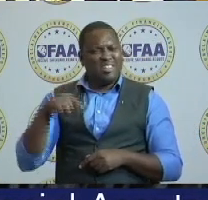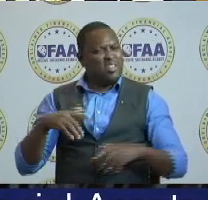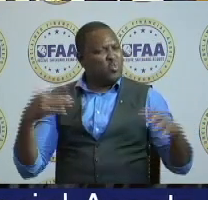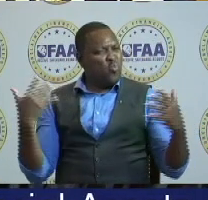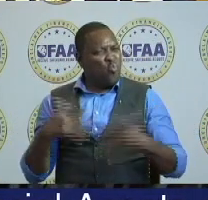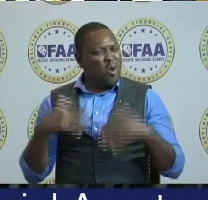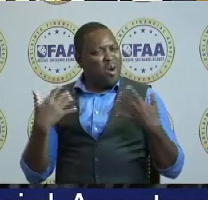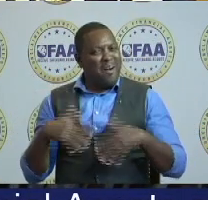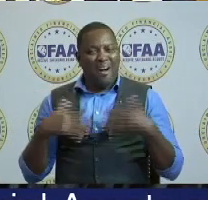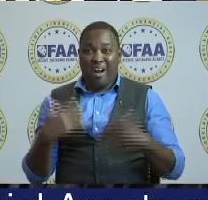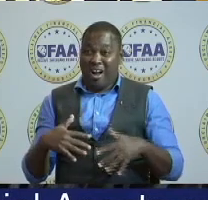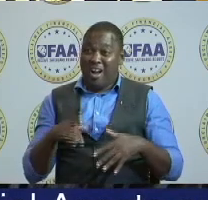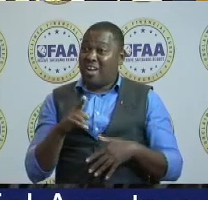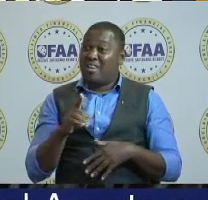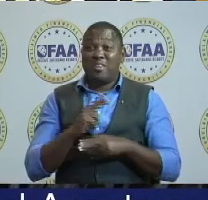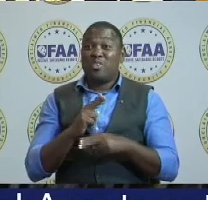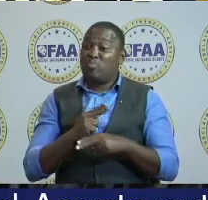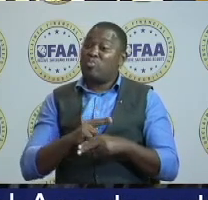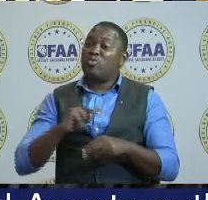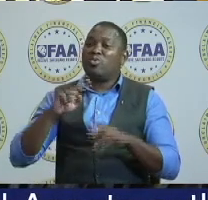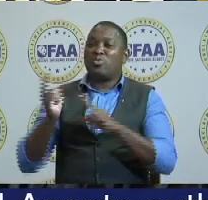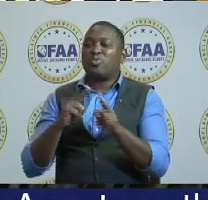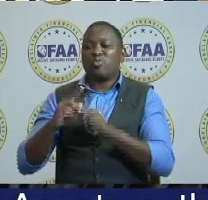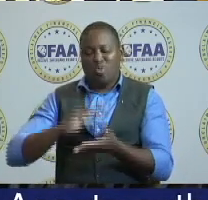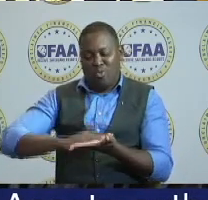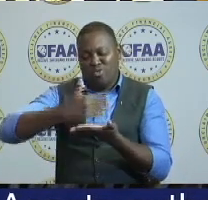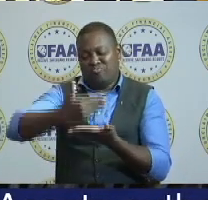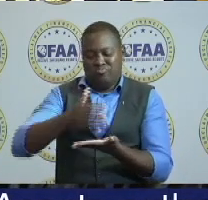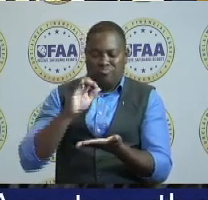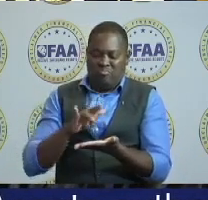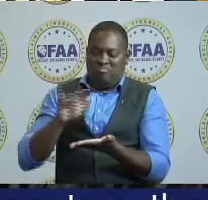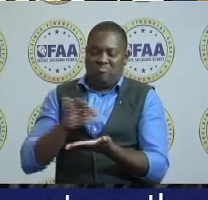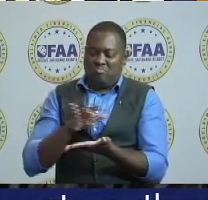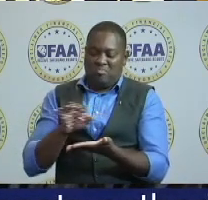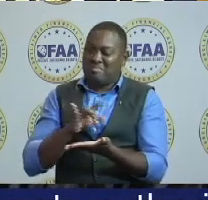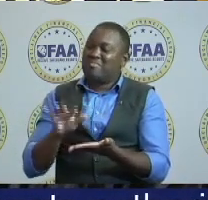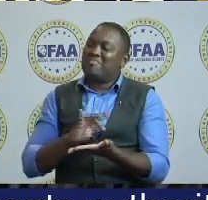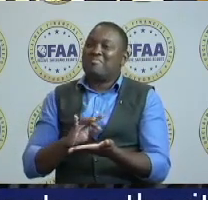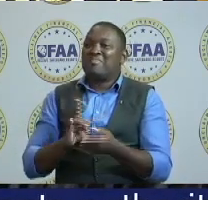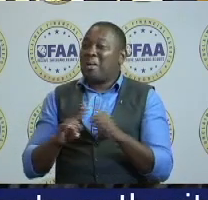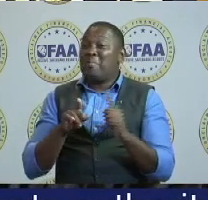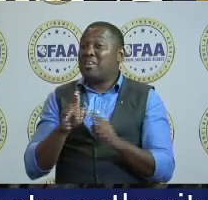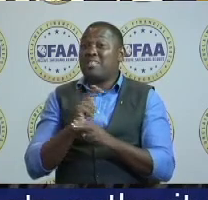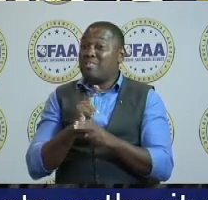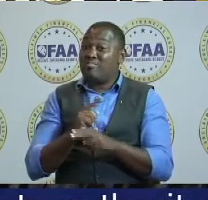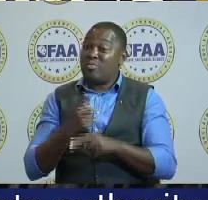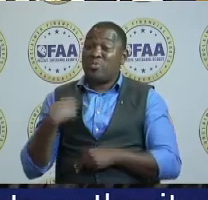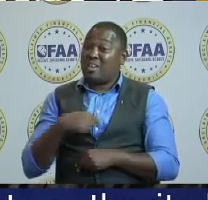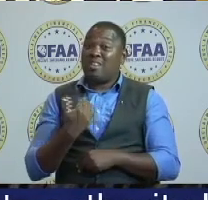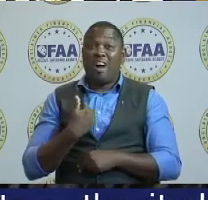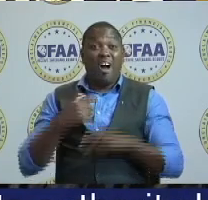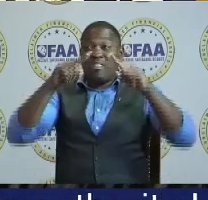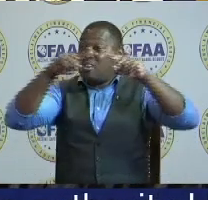been used to the usual table, laptop next to his chest, and of course, but he's not seen a situation where we have a big